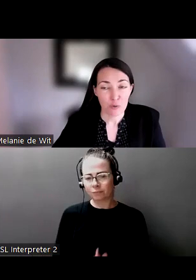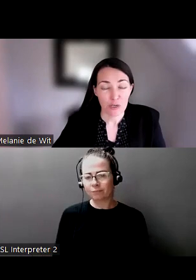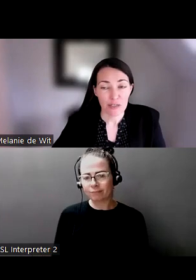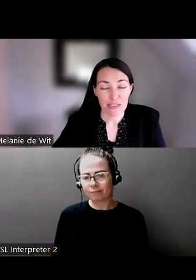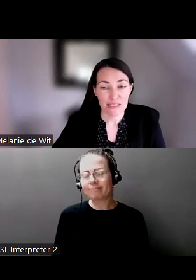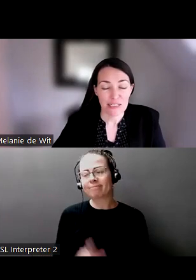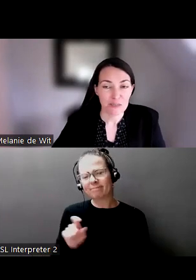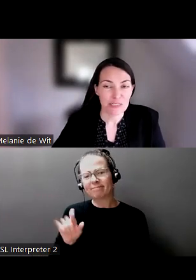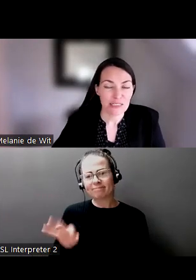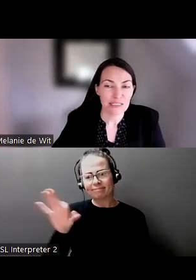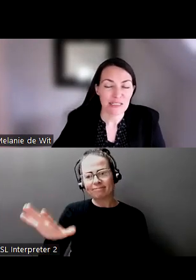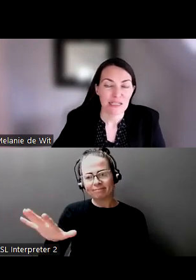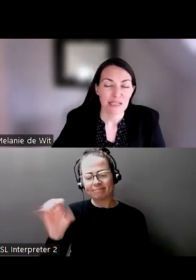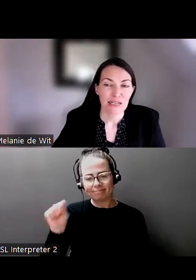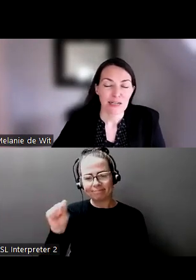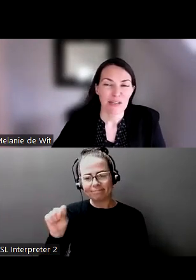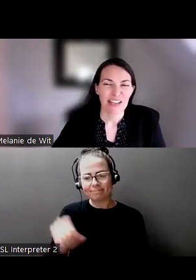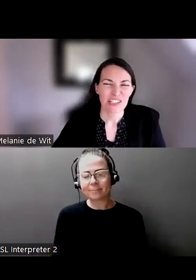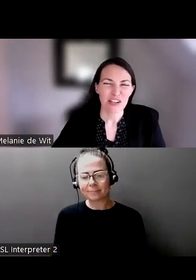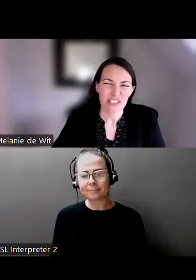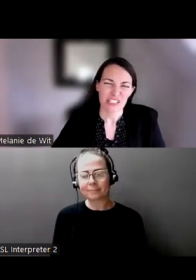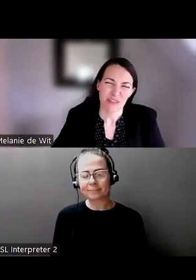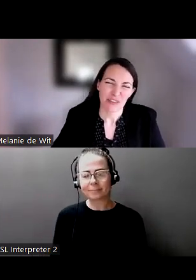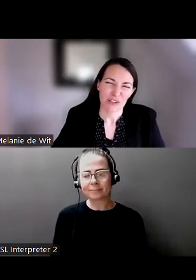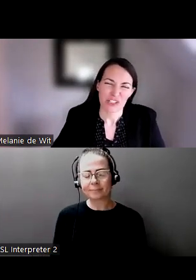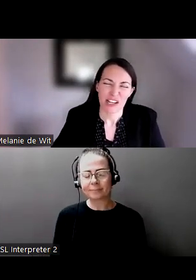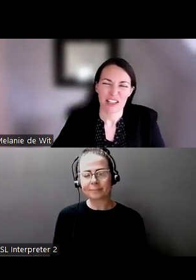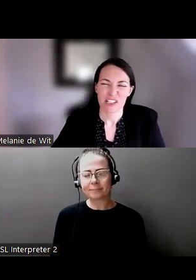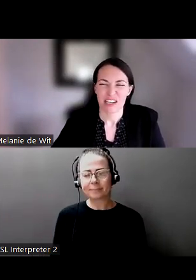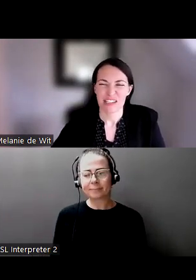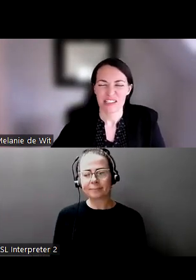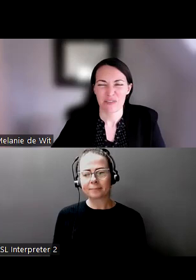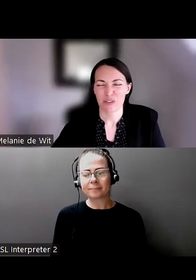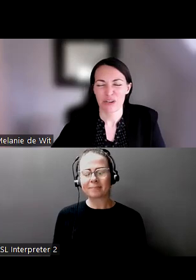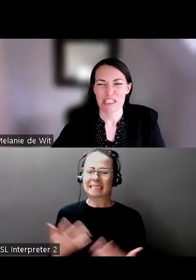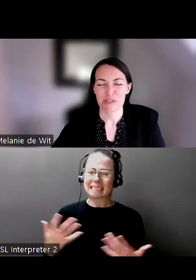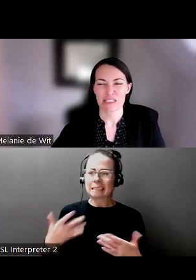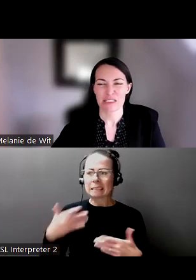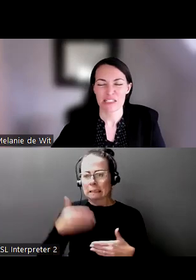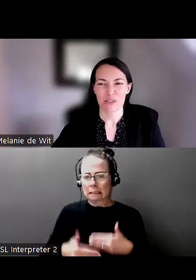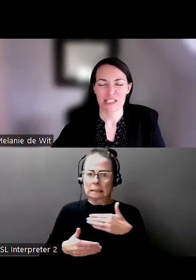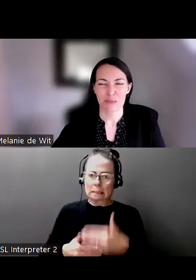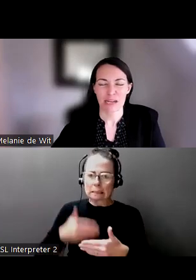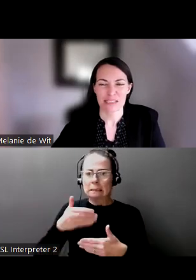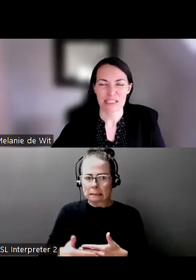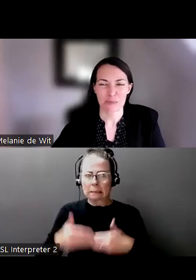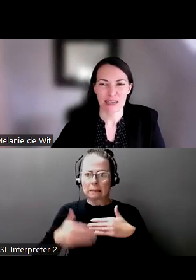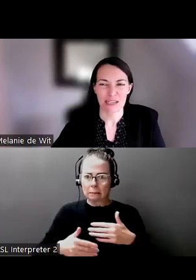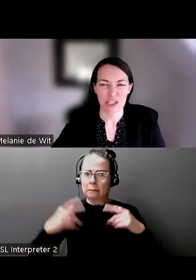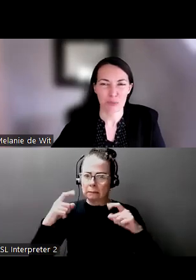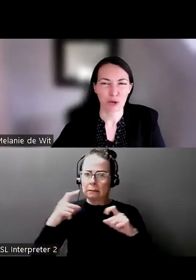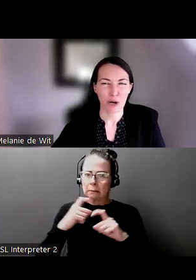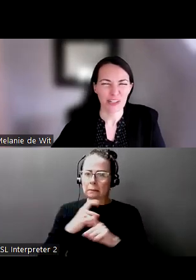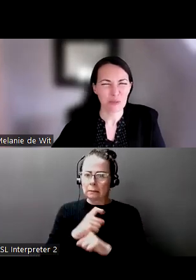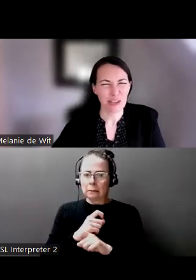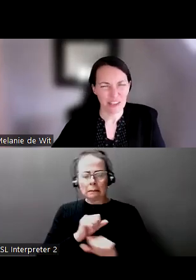pay for the assessments. And it's often difficult and challenging and doesn't feel great to assess someone's capacity to manage